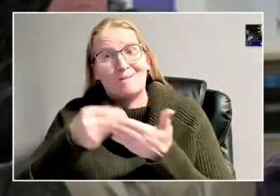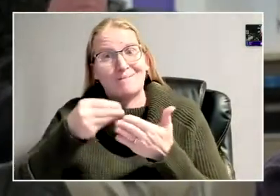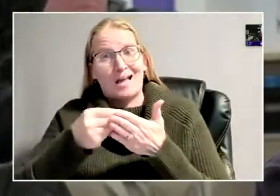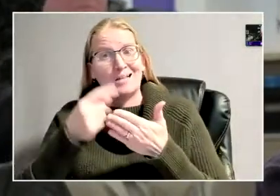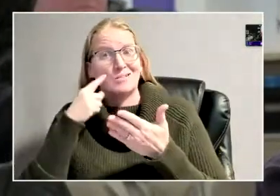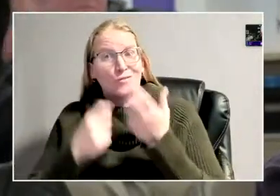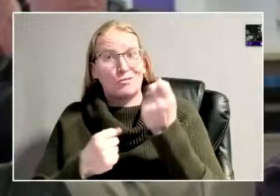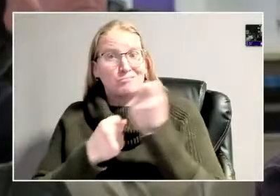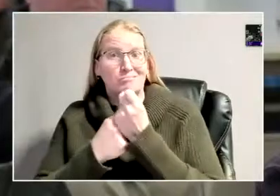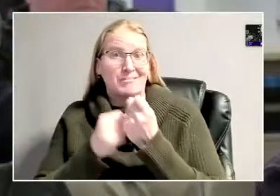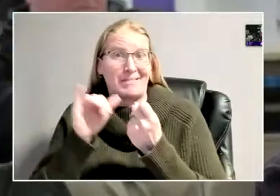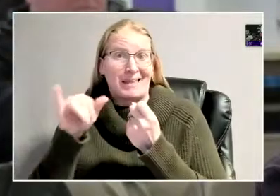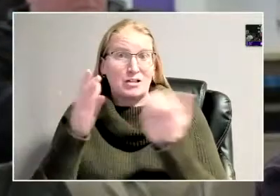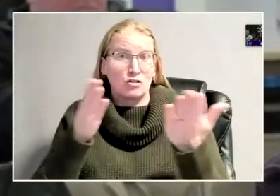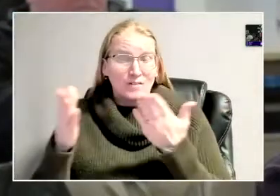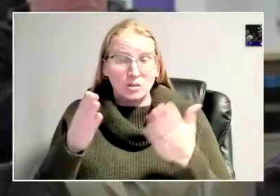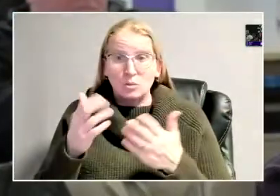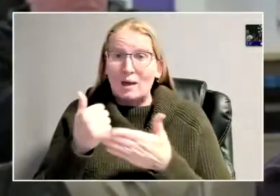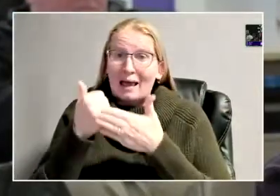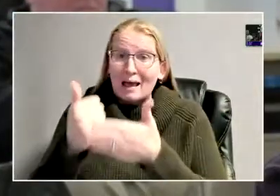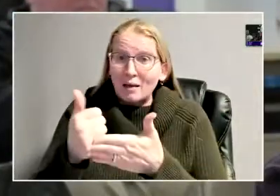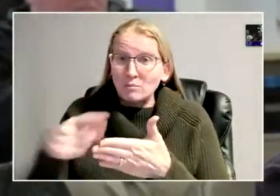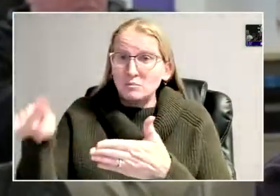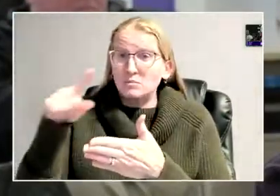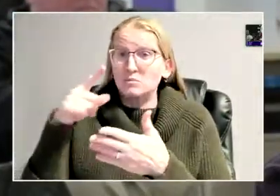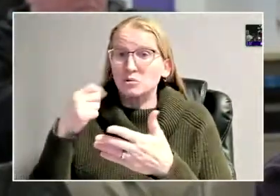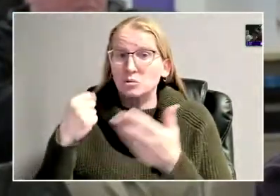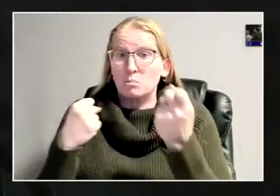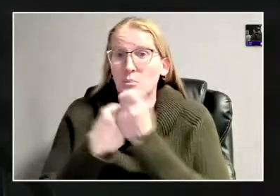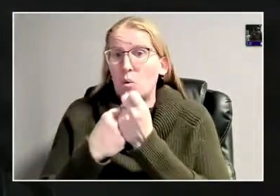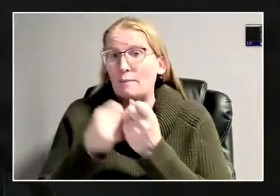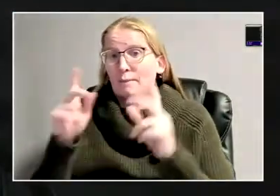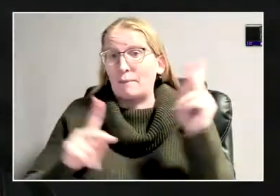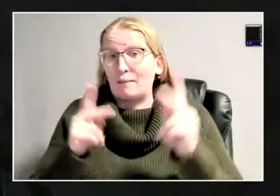support vulnerable and important members of the